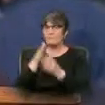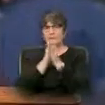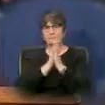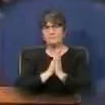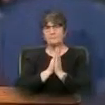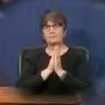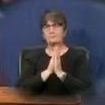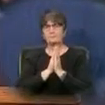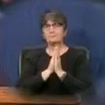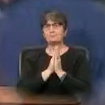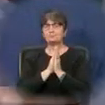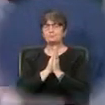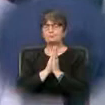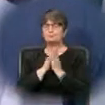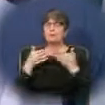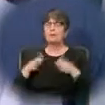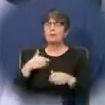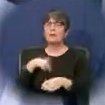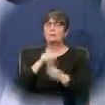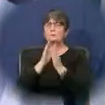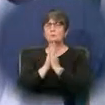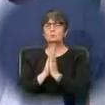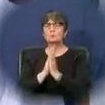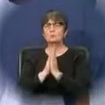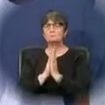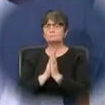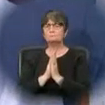Amen. And let us pray.